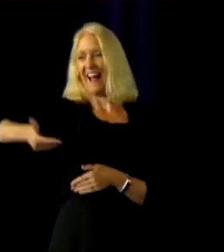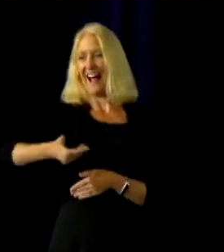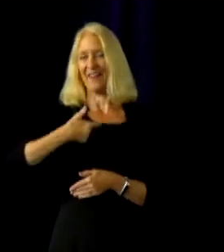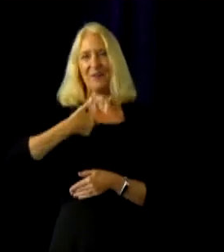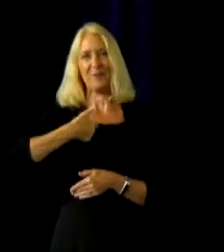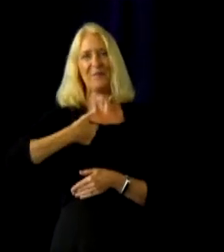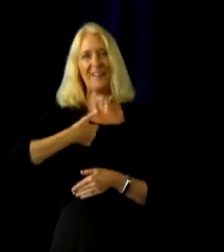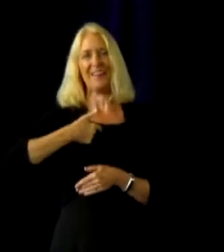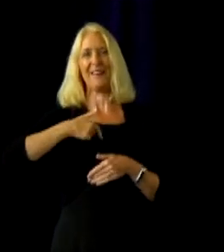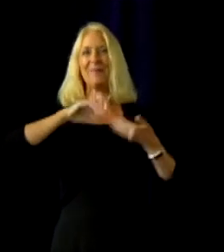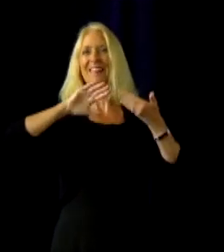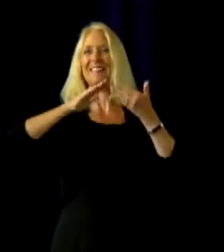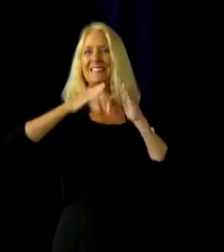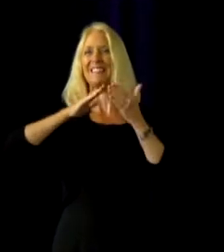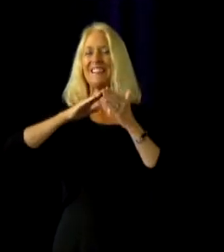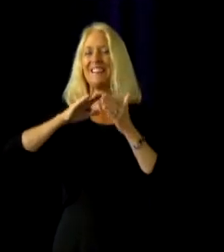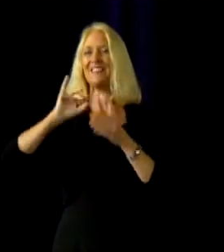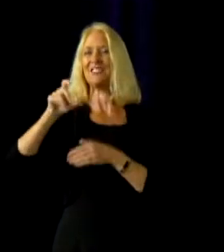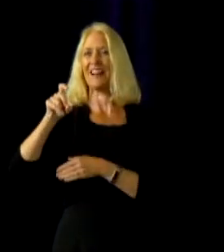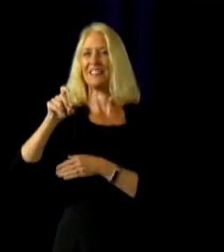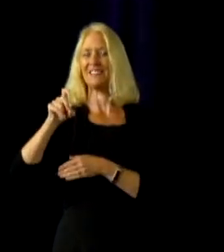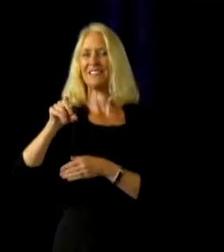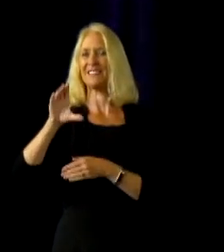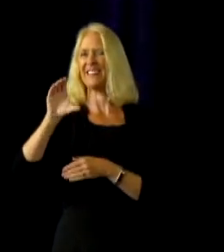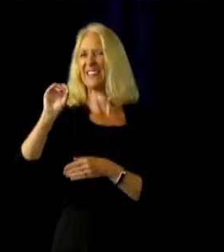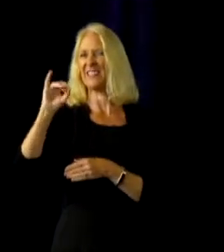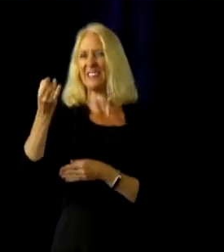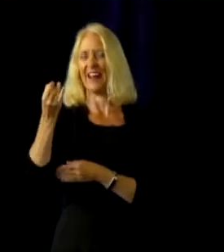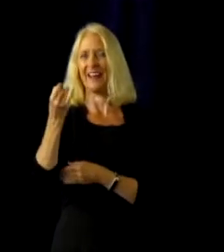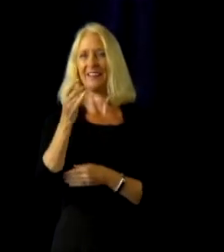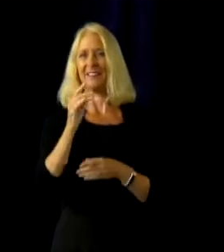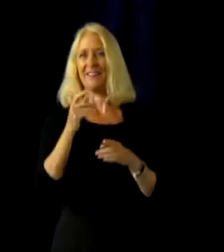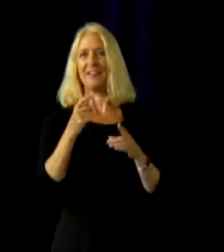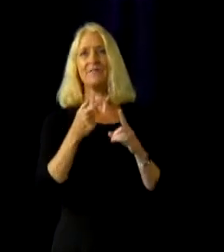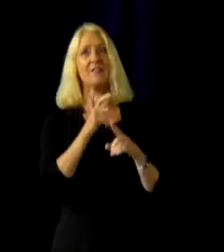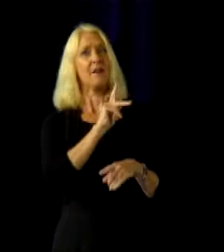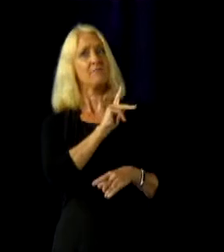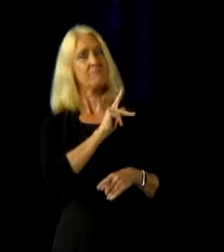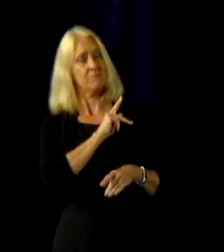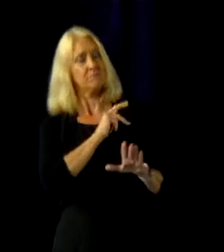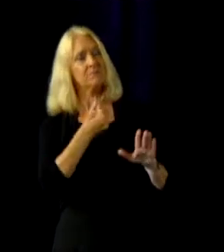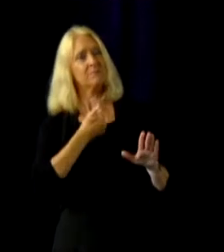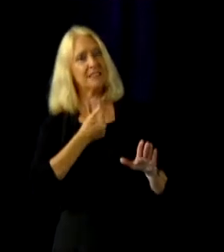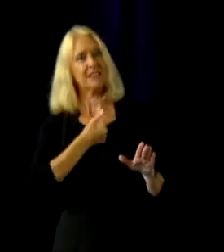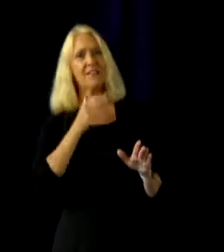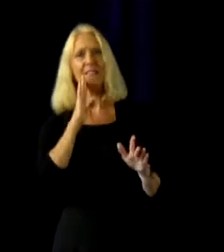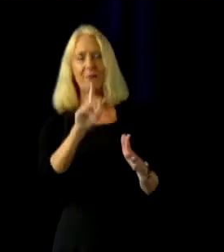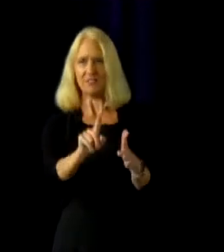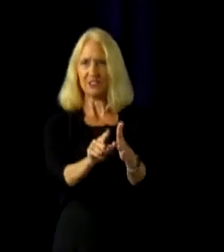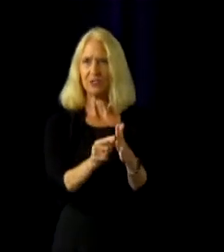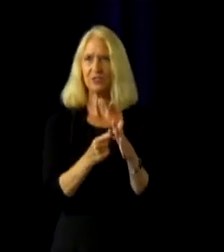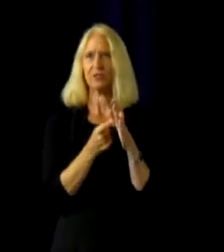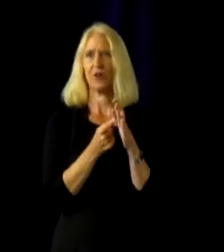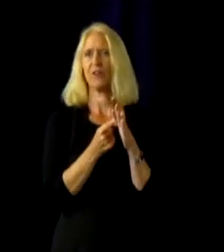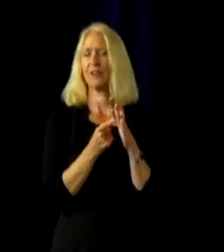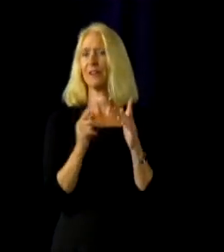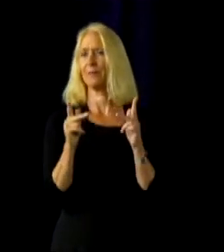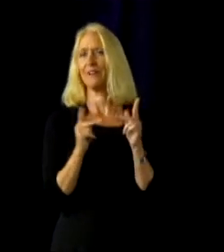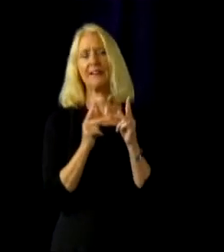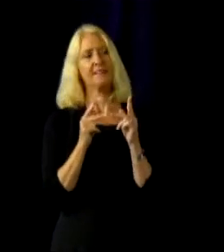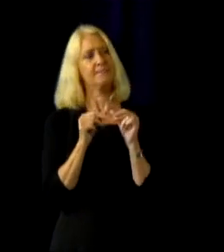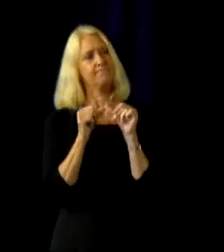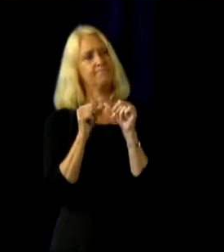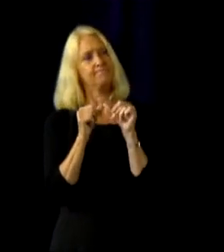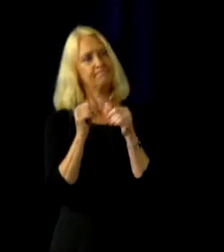city of Jacksonville. So from a personal standpoint, that was the launching pad for me to go on and do some wonderful things